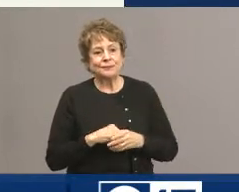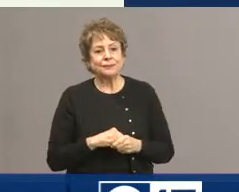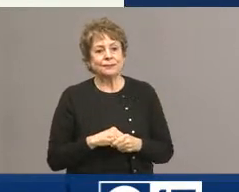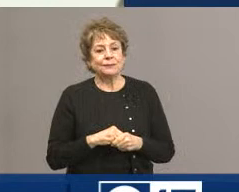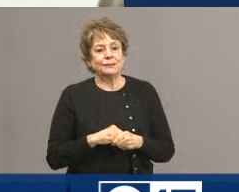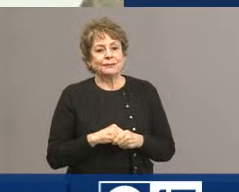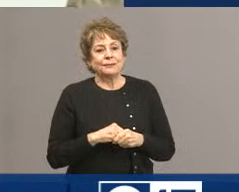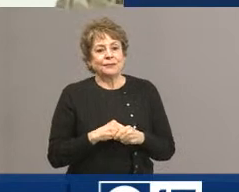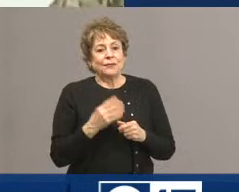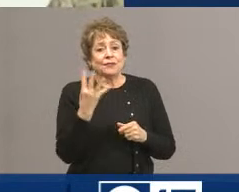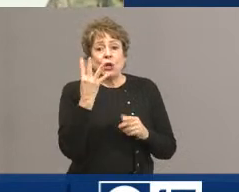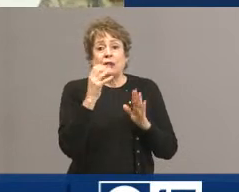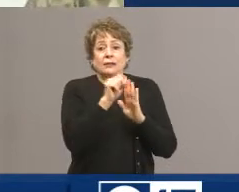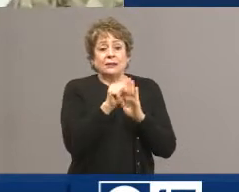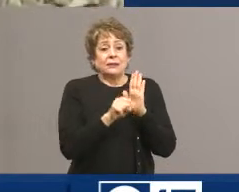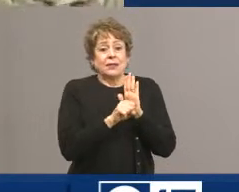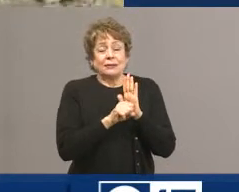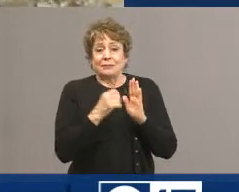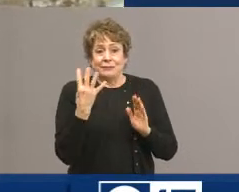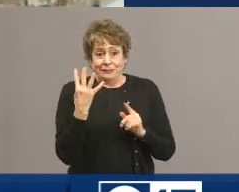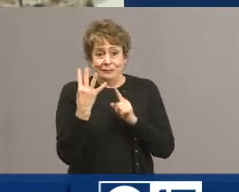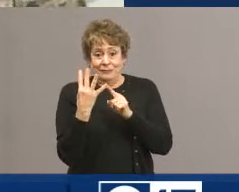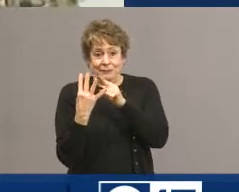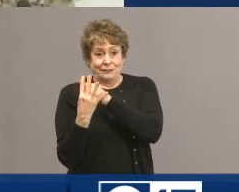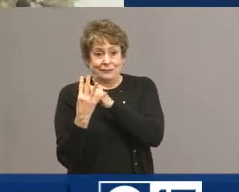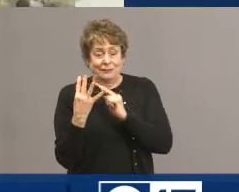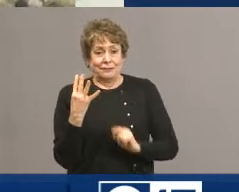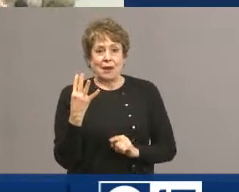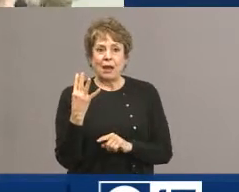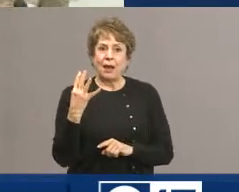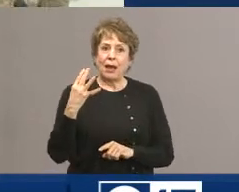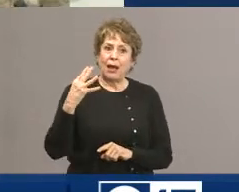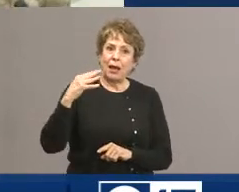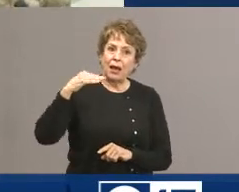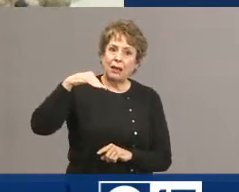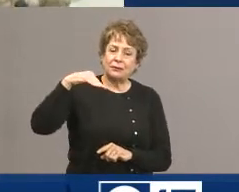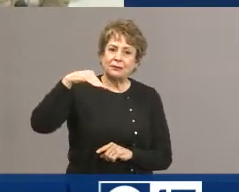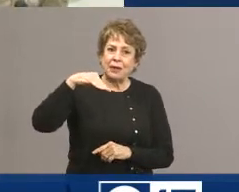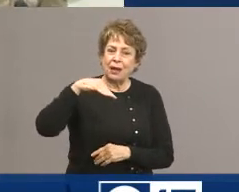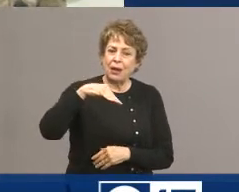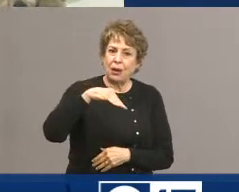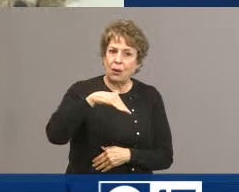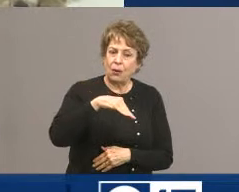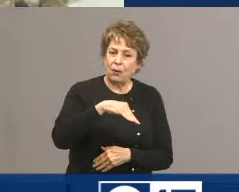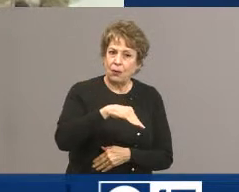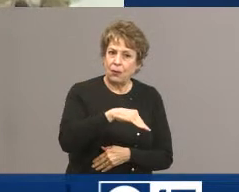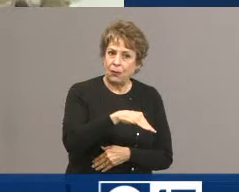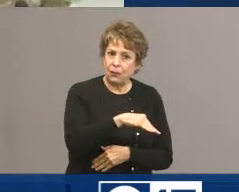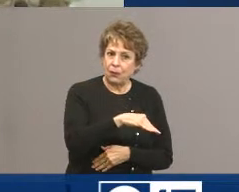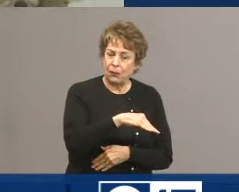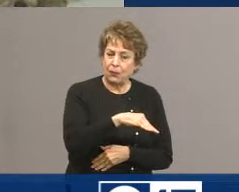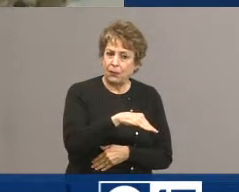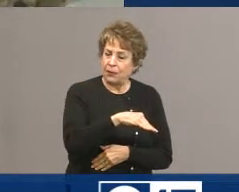the decline. So the time of additional action is upon us.